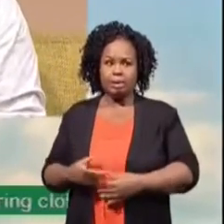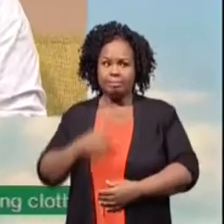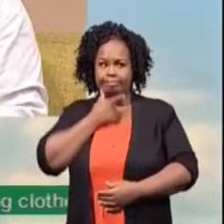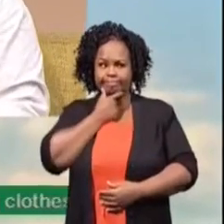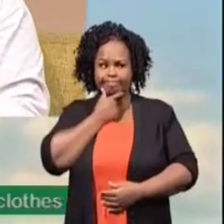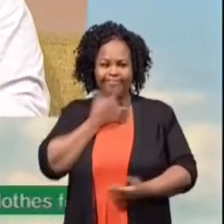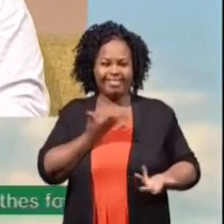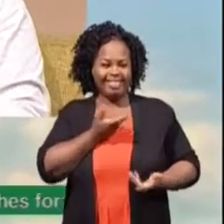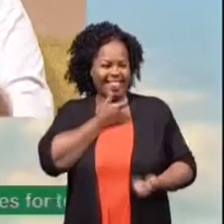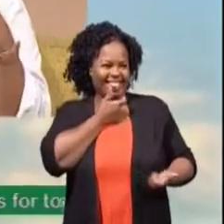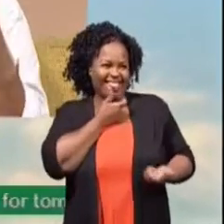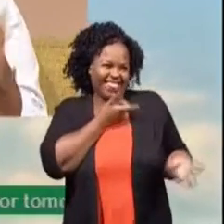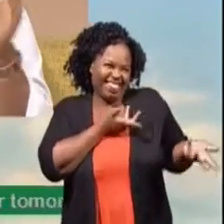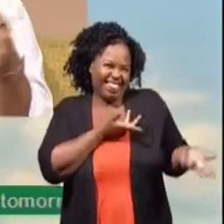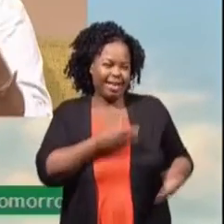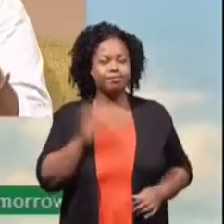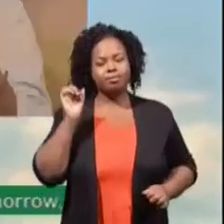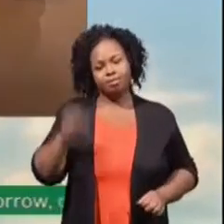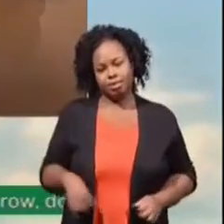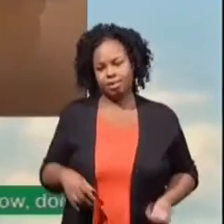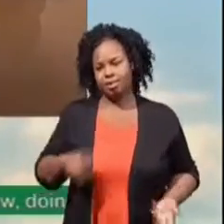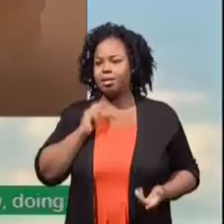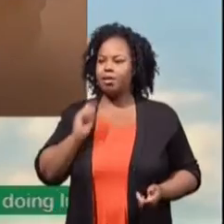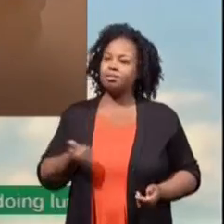must cook. Yes.